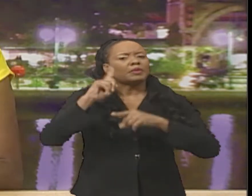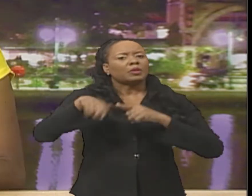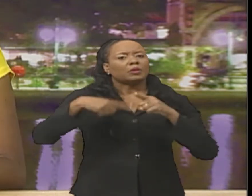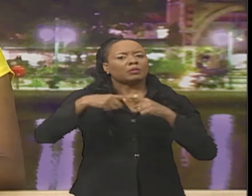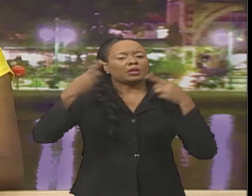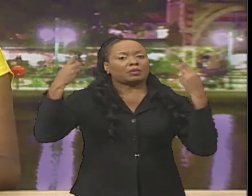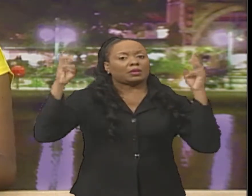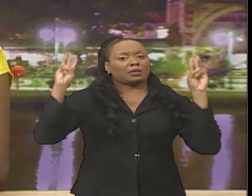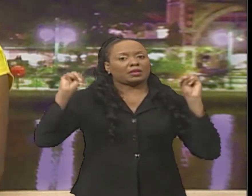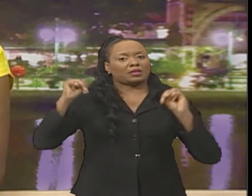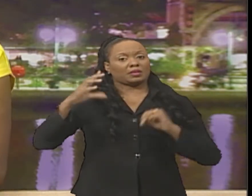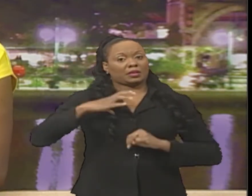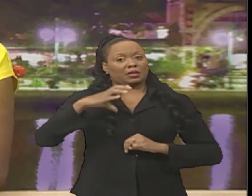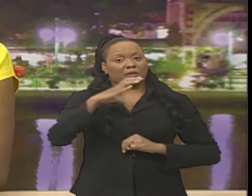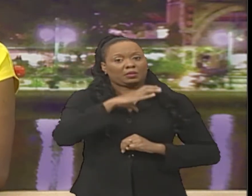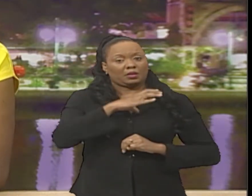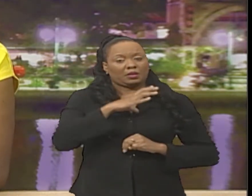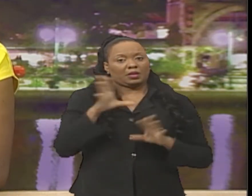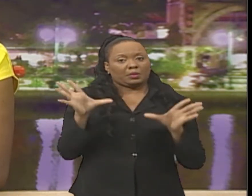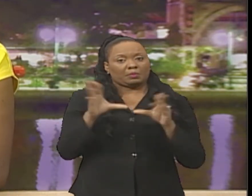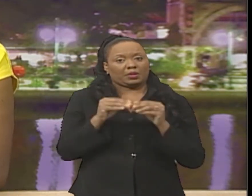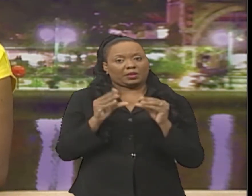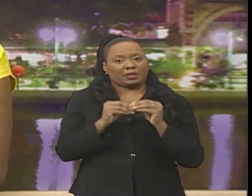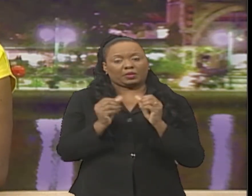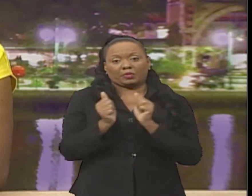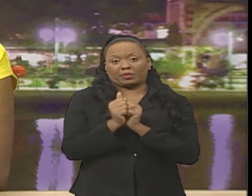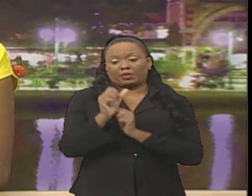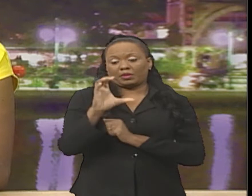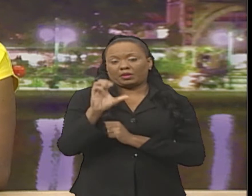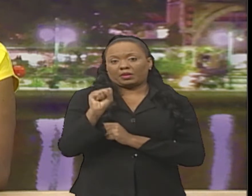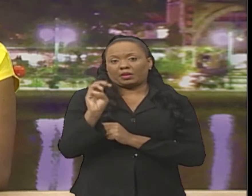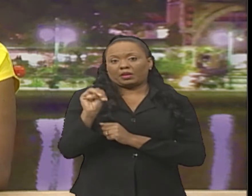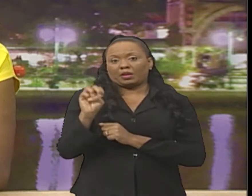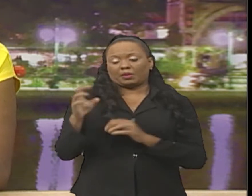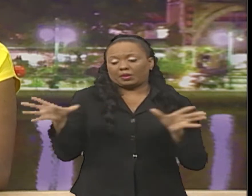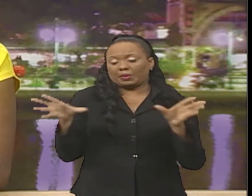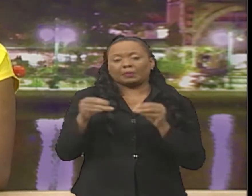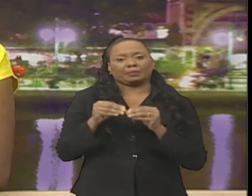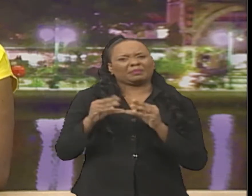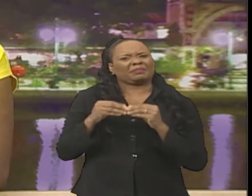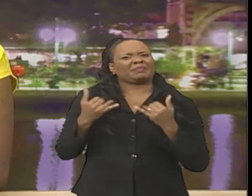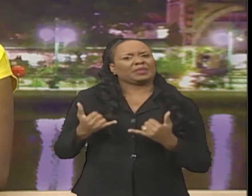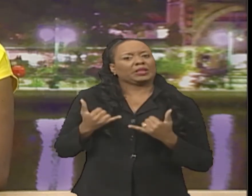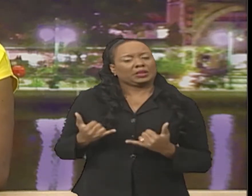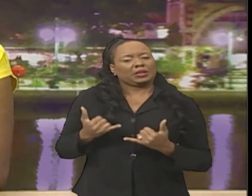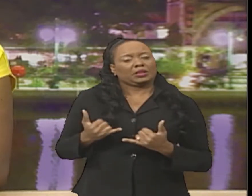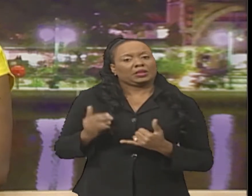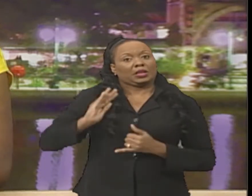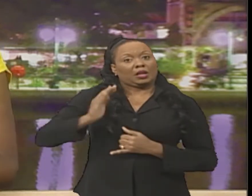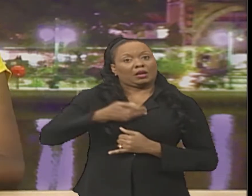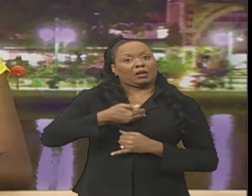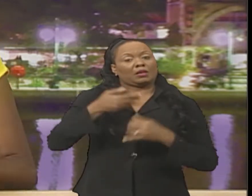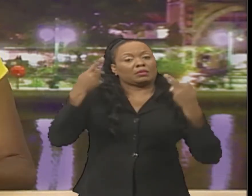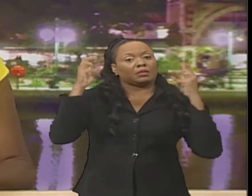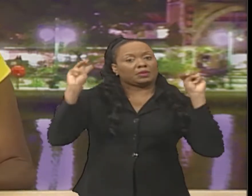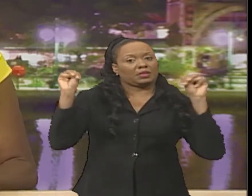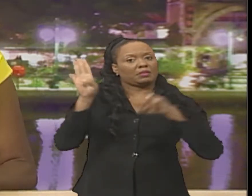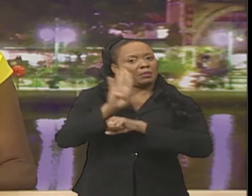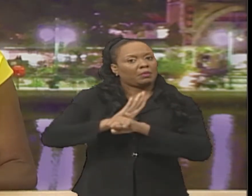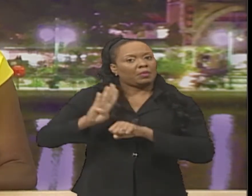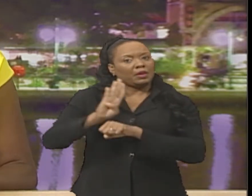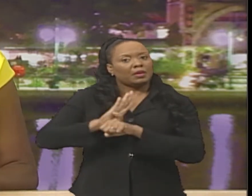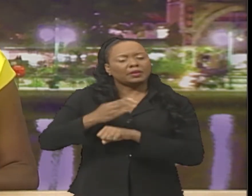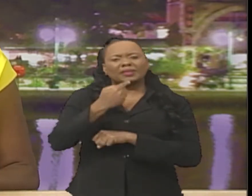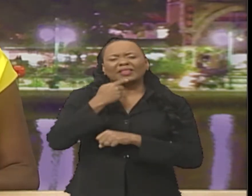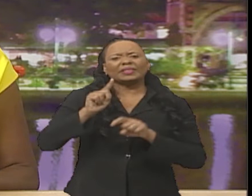Prime Ministerial Subcommittee of the CSME met today at the Lloyd Erskine Sandiford Centre. Prime Minister Motley says